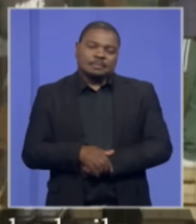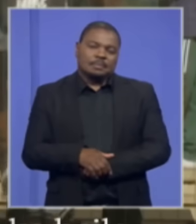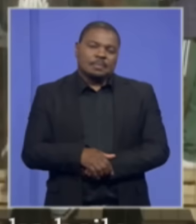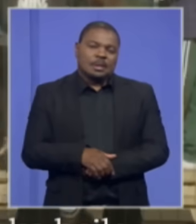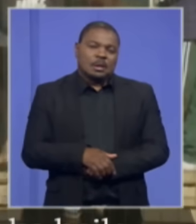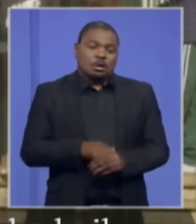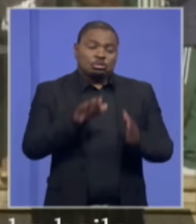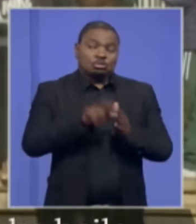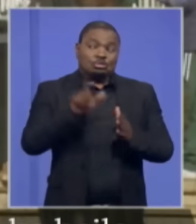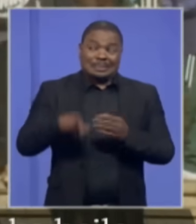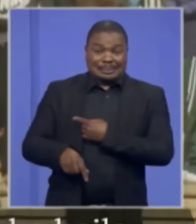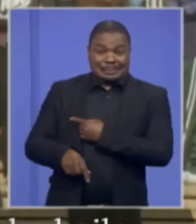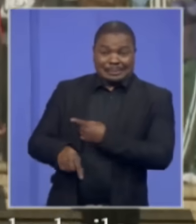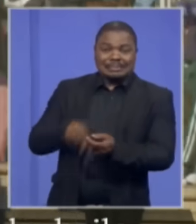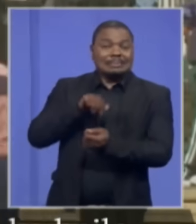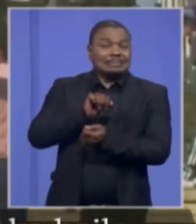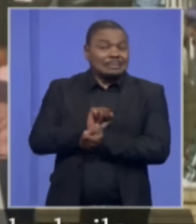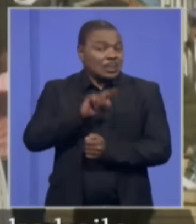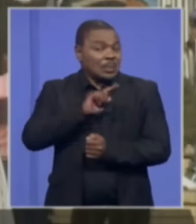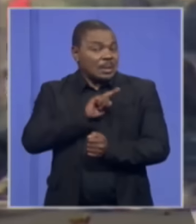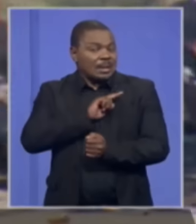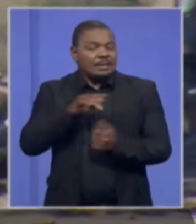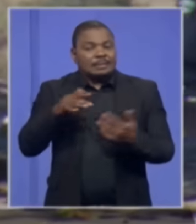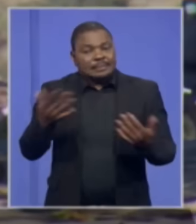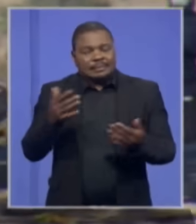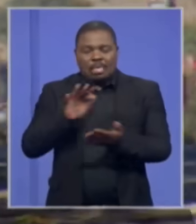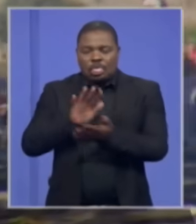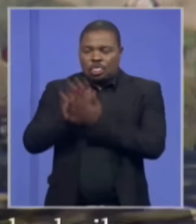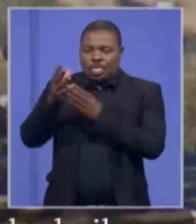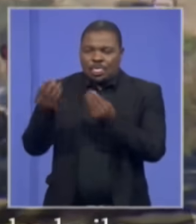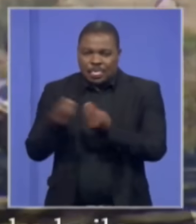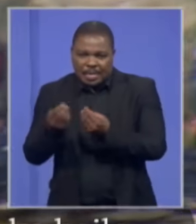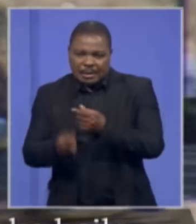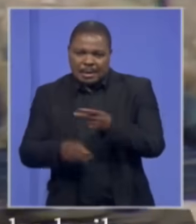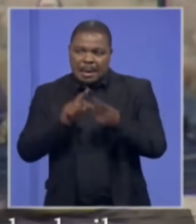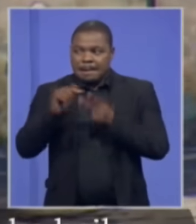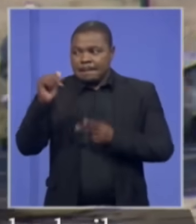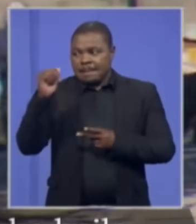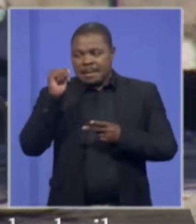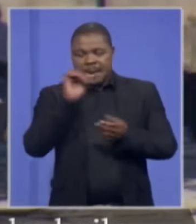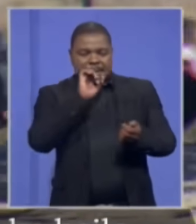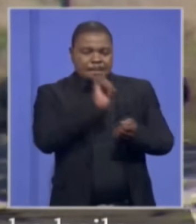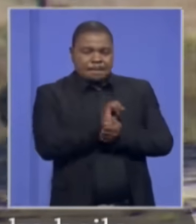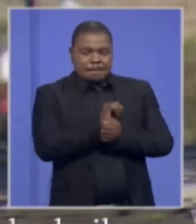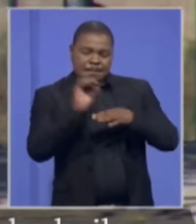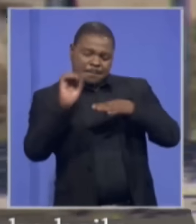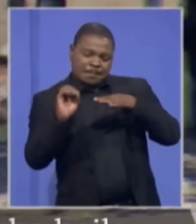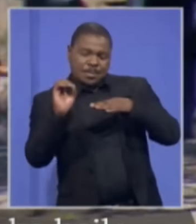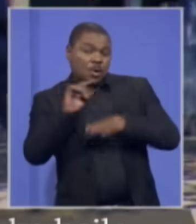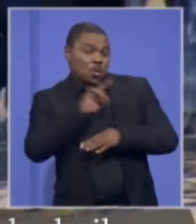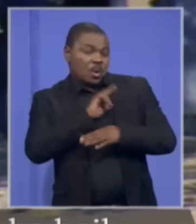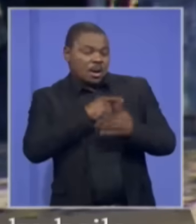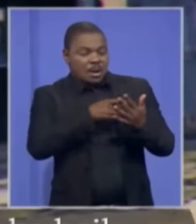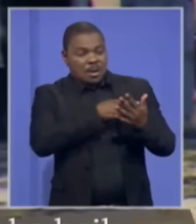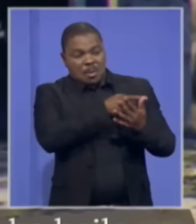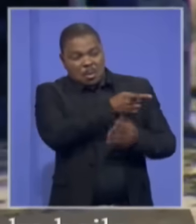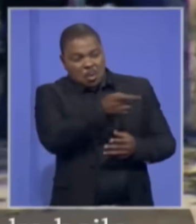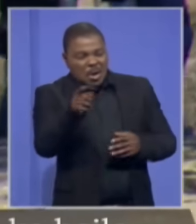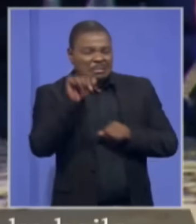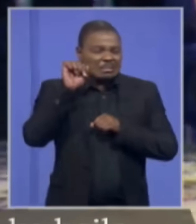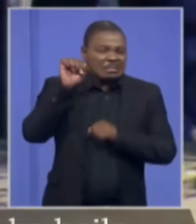Baithuti bana ba tobane diqoso tsa ho senya thepa mme ba ile ba tshwarwa maobane ka phirimana ka morao qoaketsana le